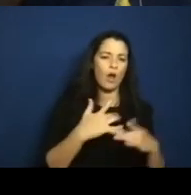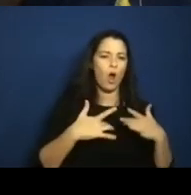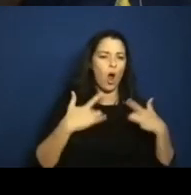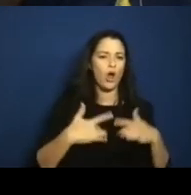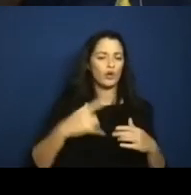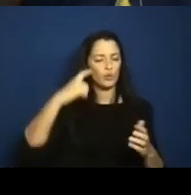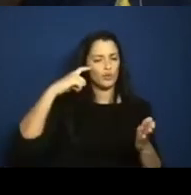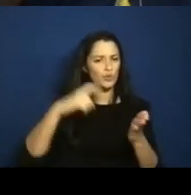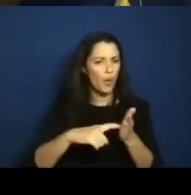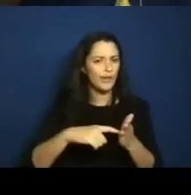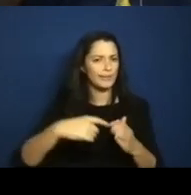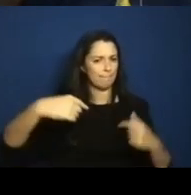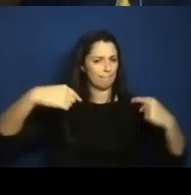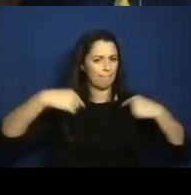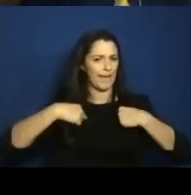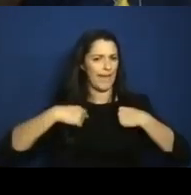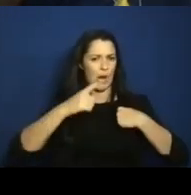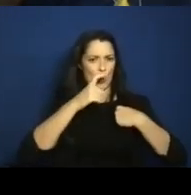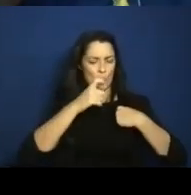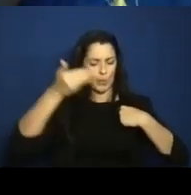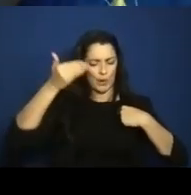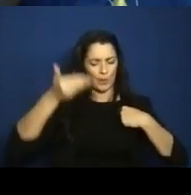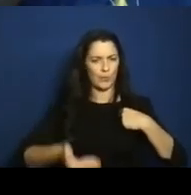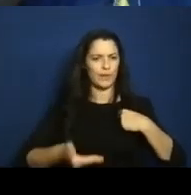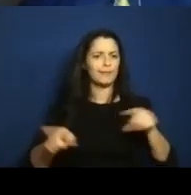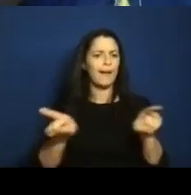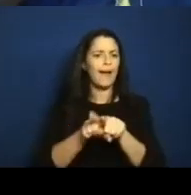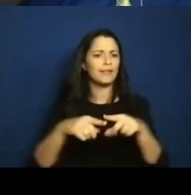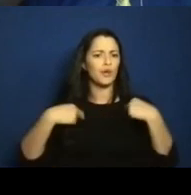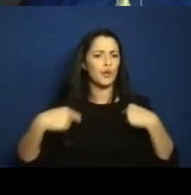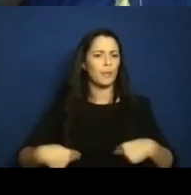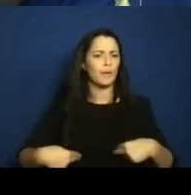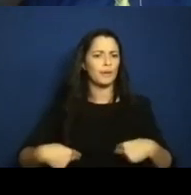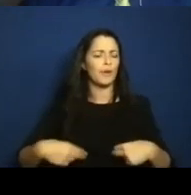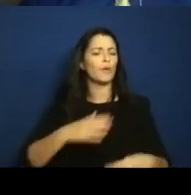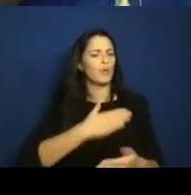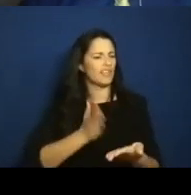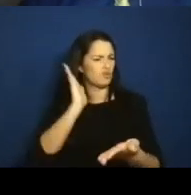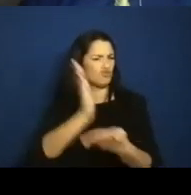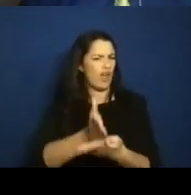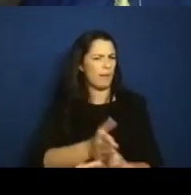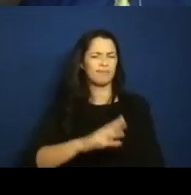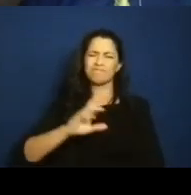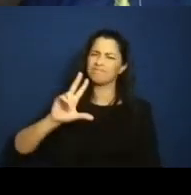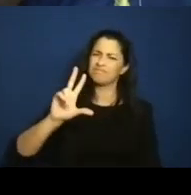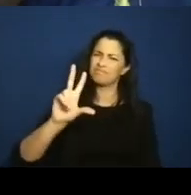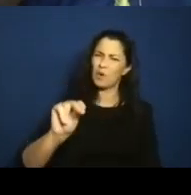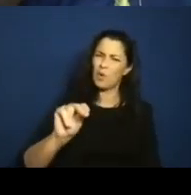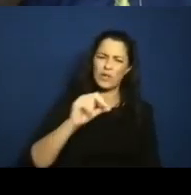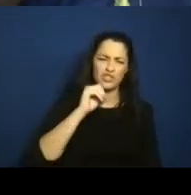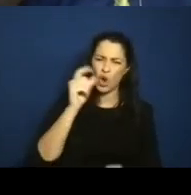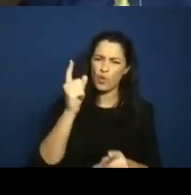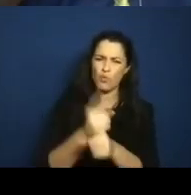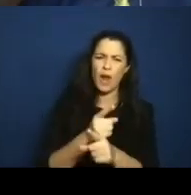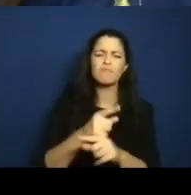human, who was willing to stop the madness and say, no, let me see what's really going on